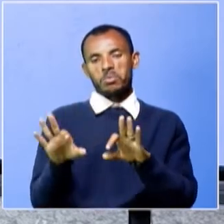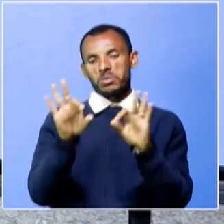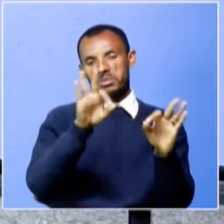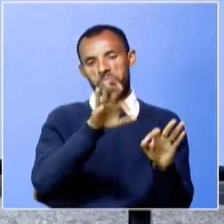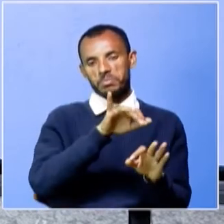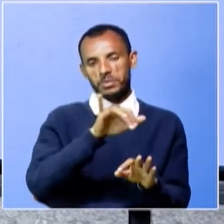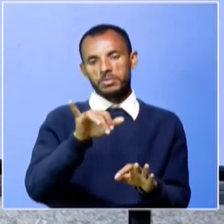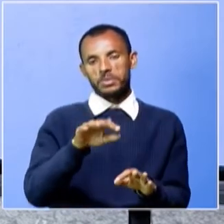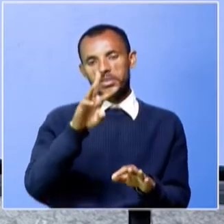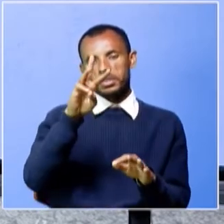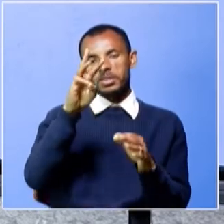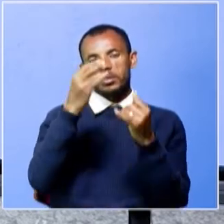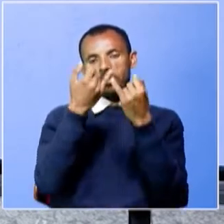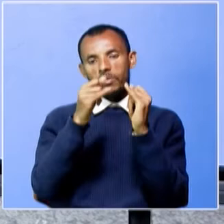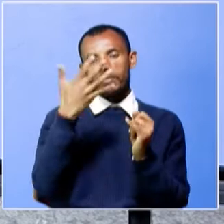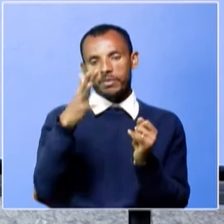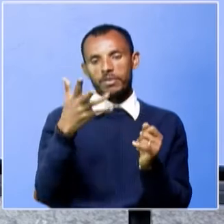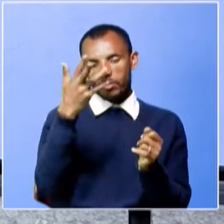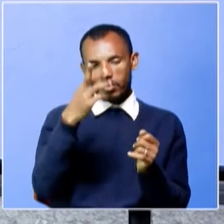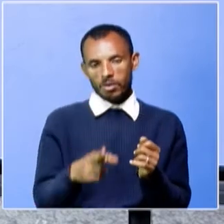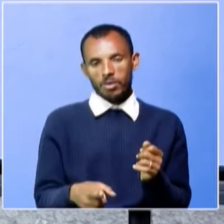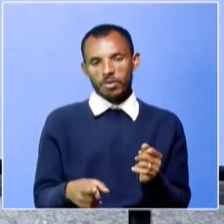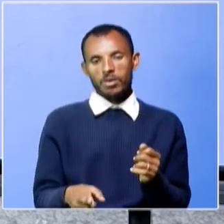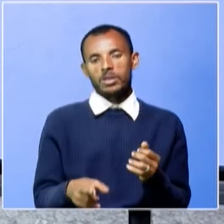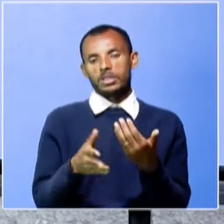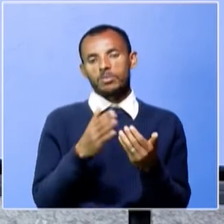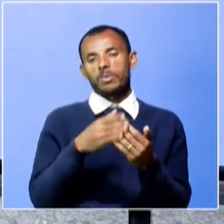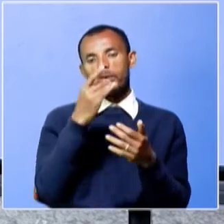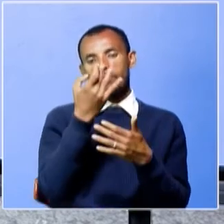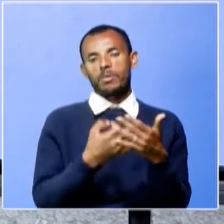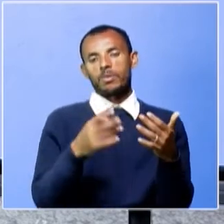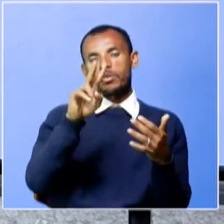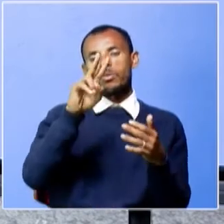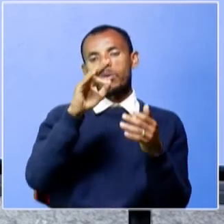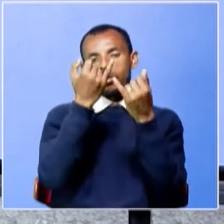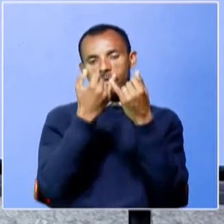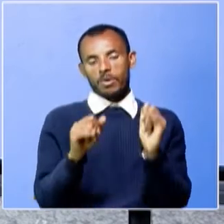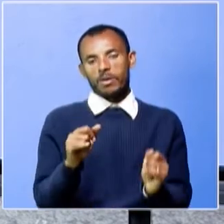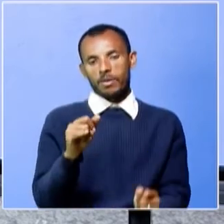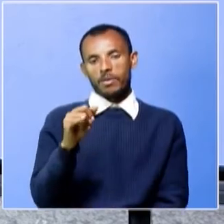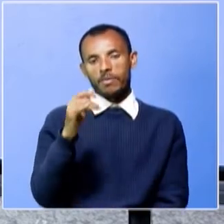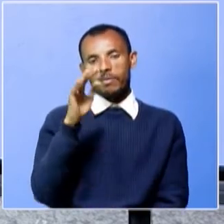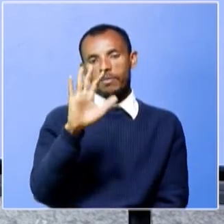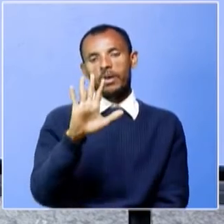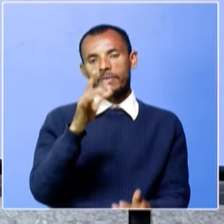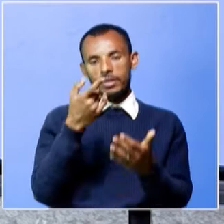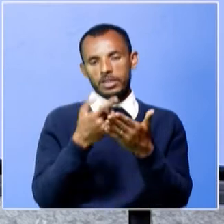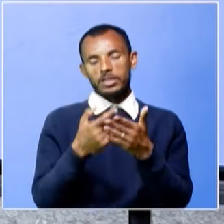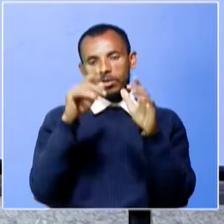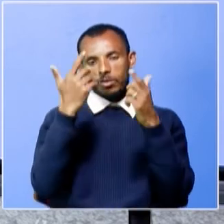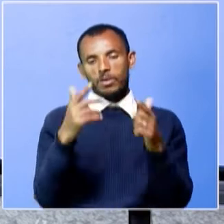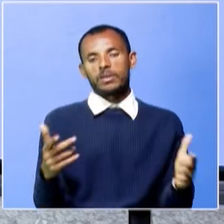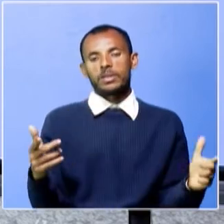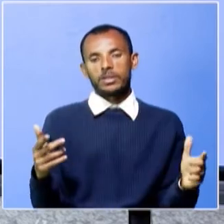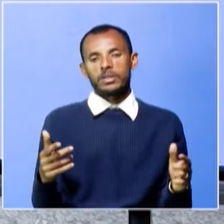is, 6 over 15, or the simplified form, 2 over 5. So this is the